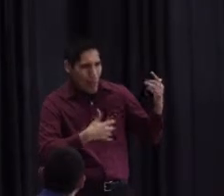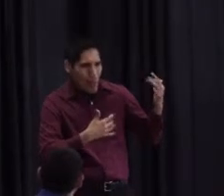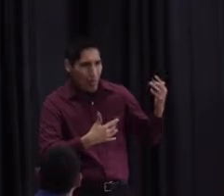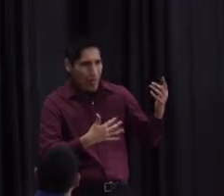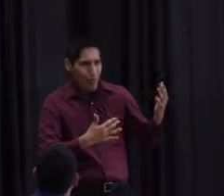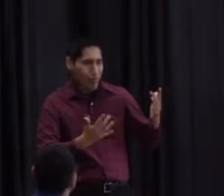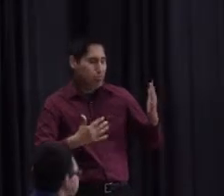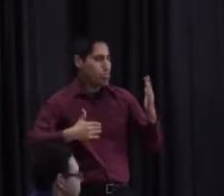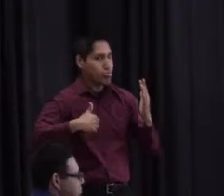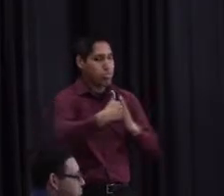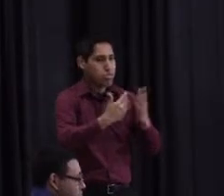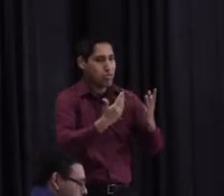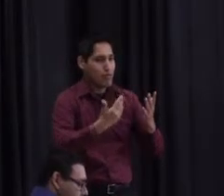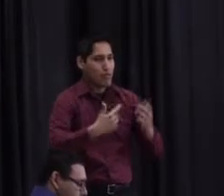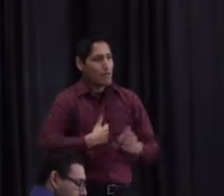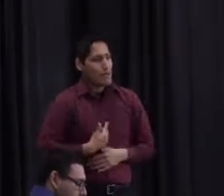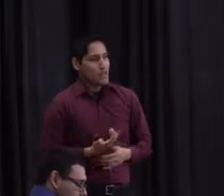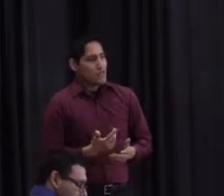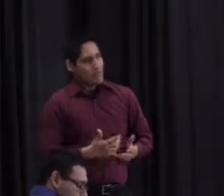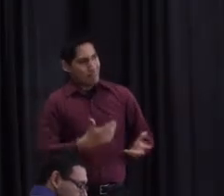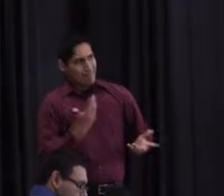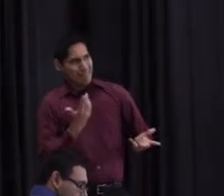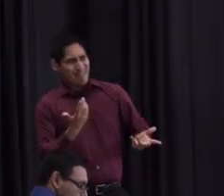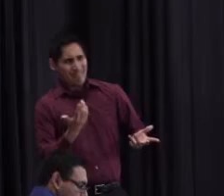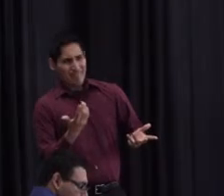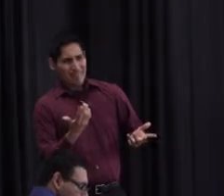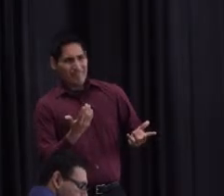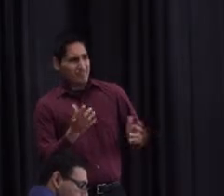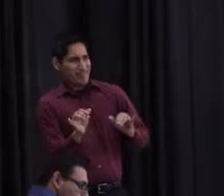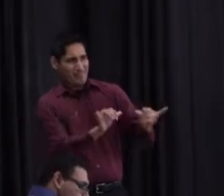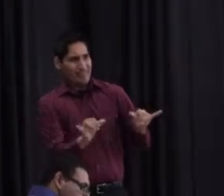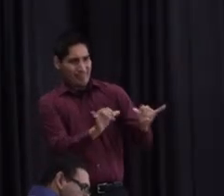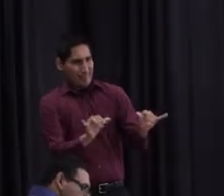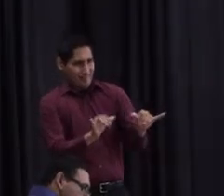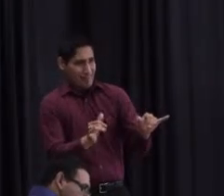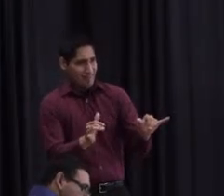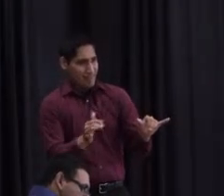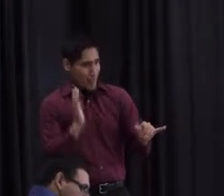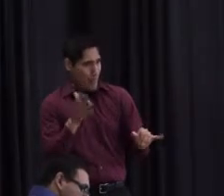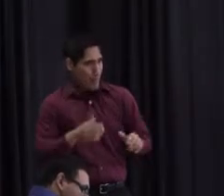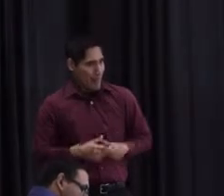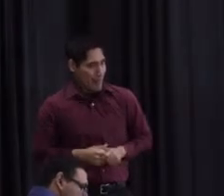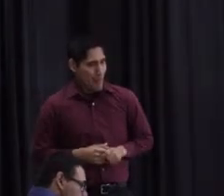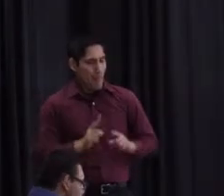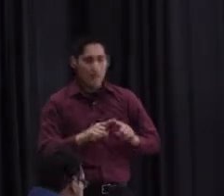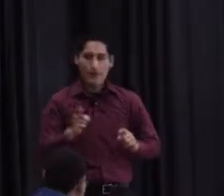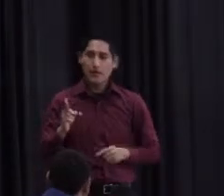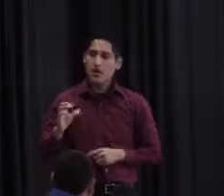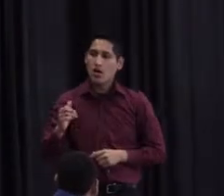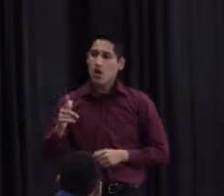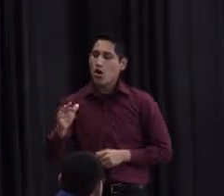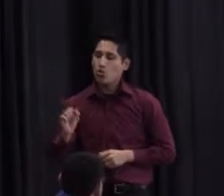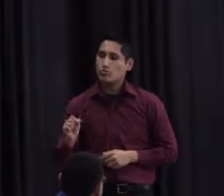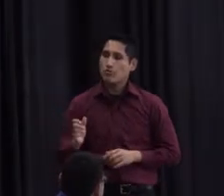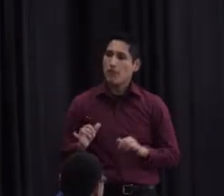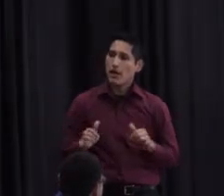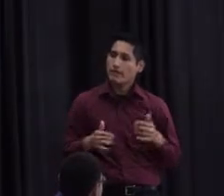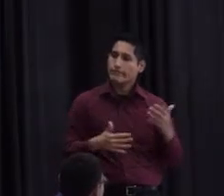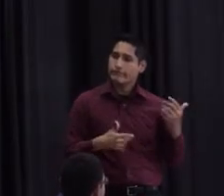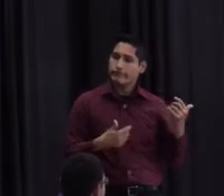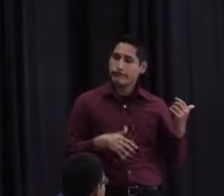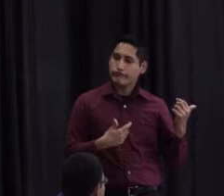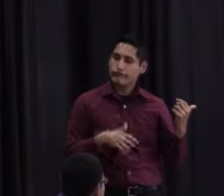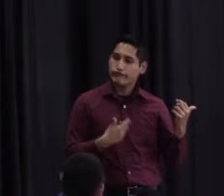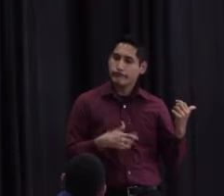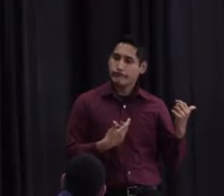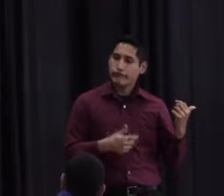for so long before it starts to sound all the same. But when Carlos plays,